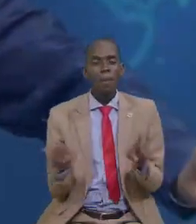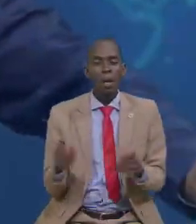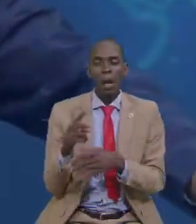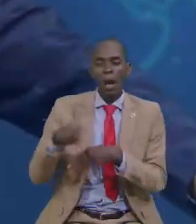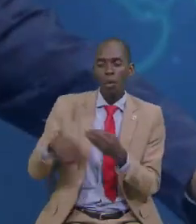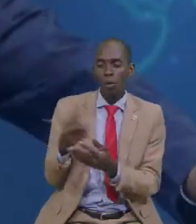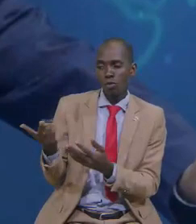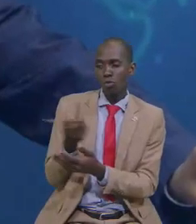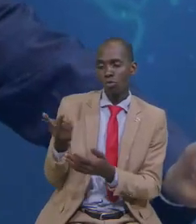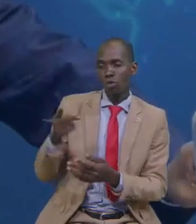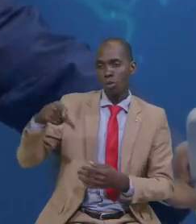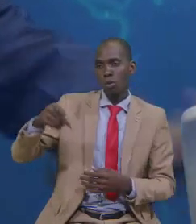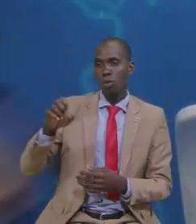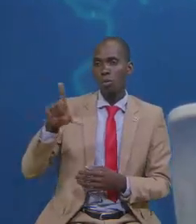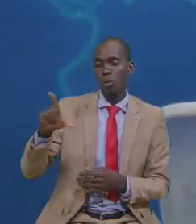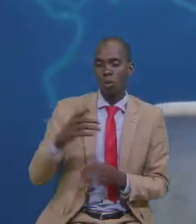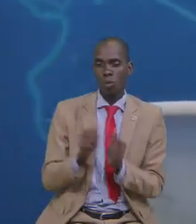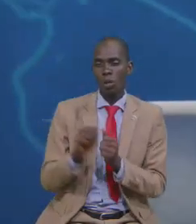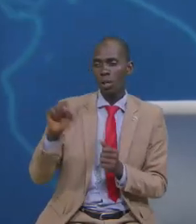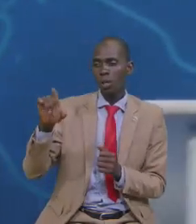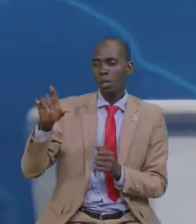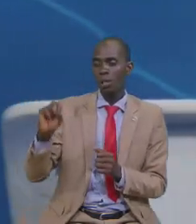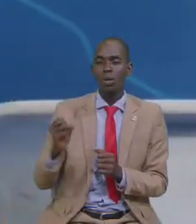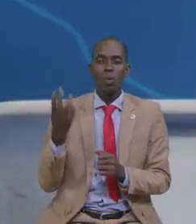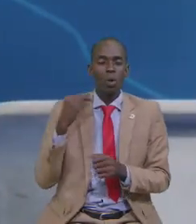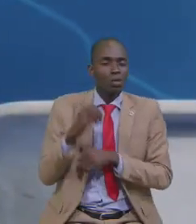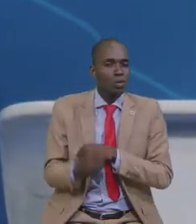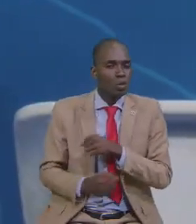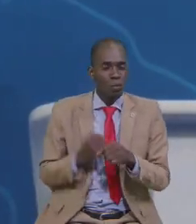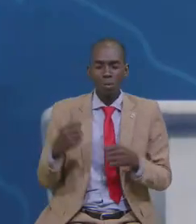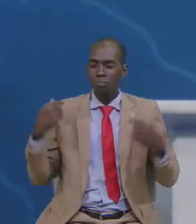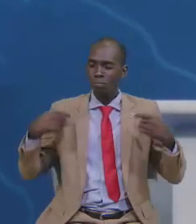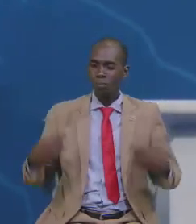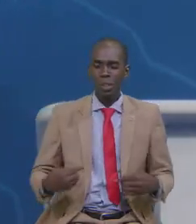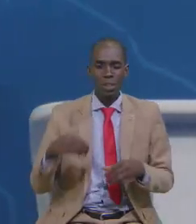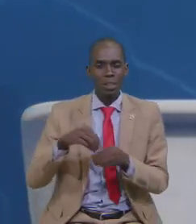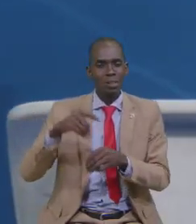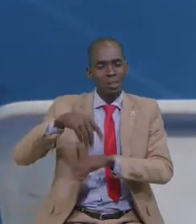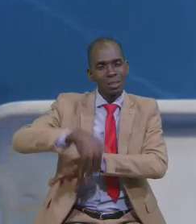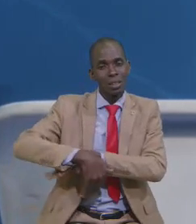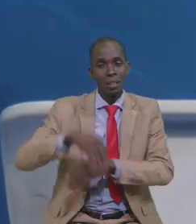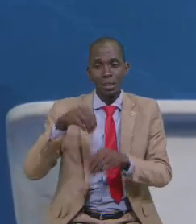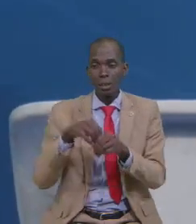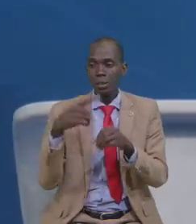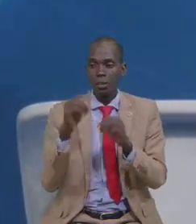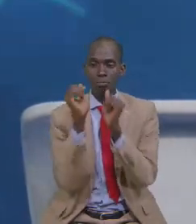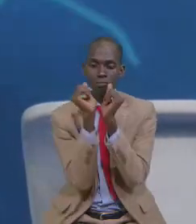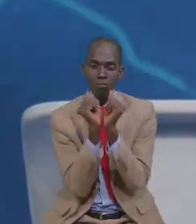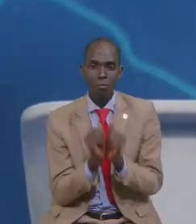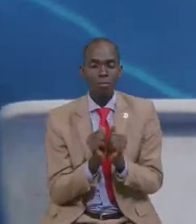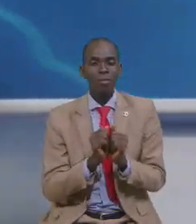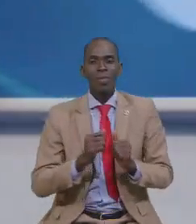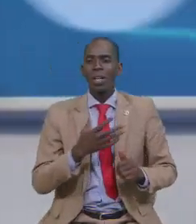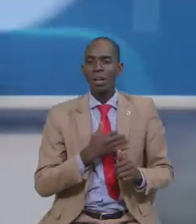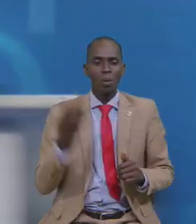and the pain was there. And before they were even in the prison, incarcerated, condemned, and they